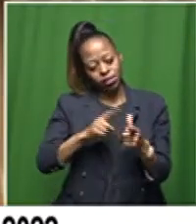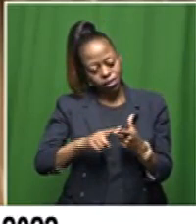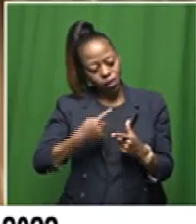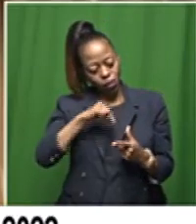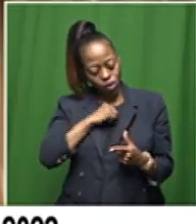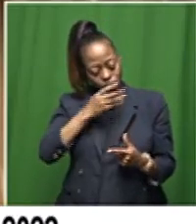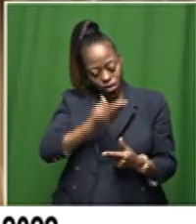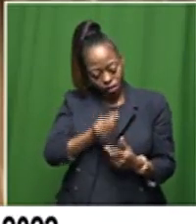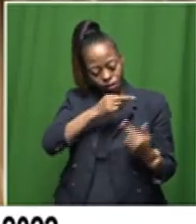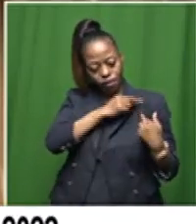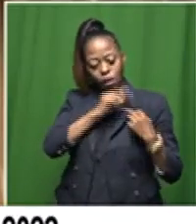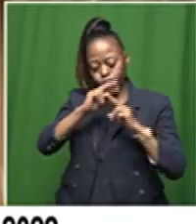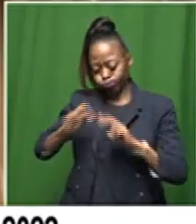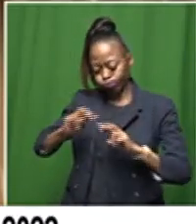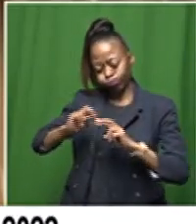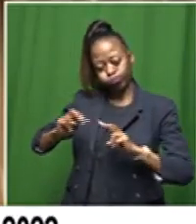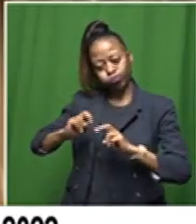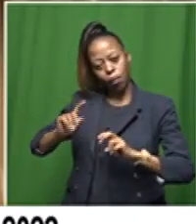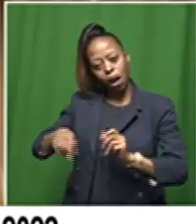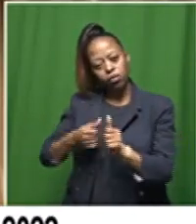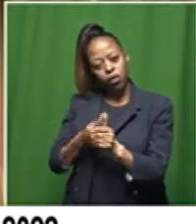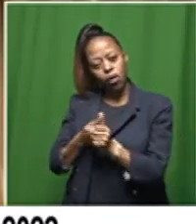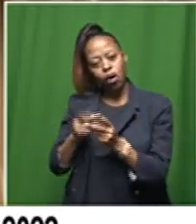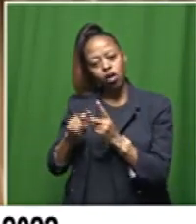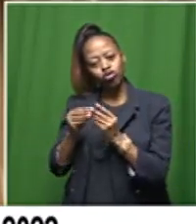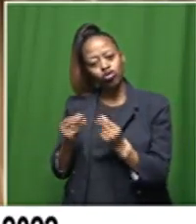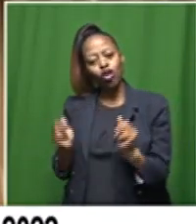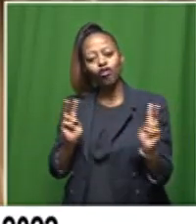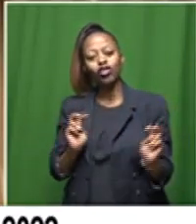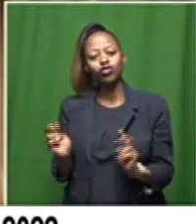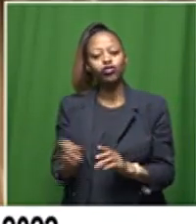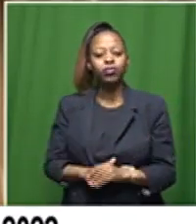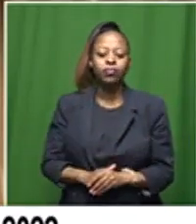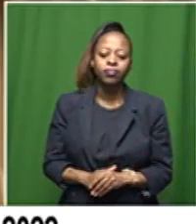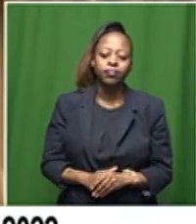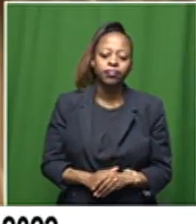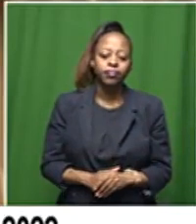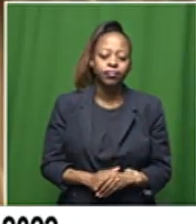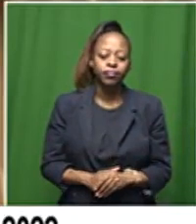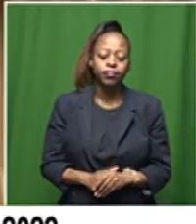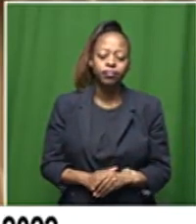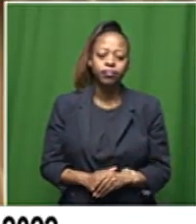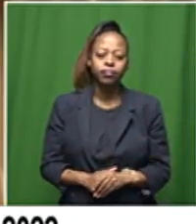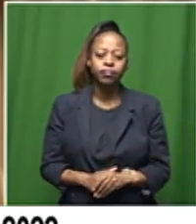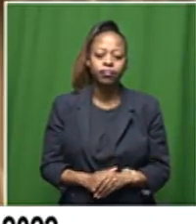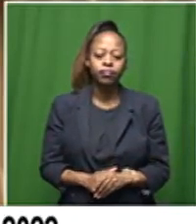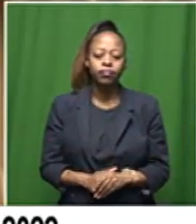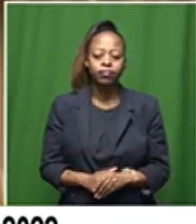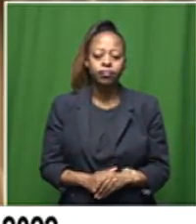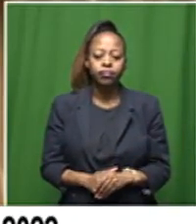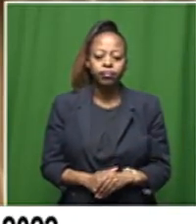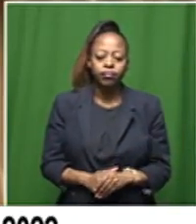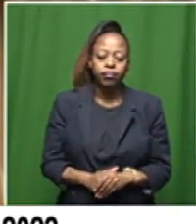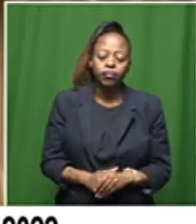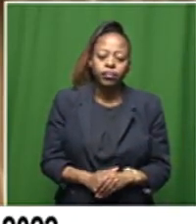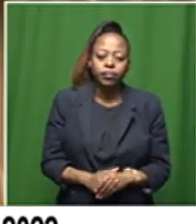a duty to investigate, follow up, and resolve those matters. Discipline of the profession is also the responsibility